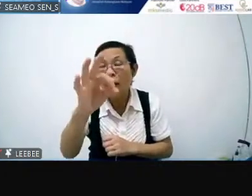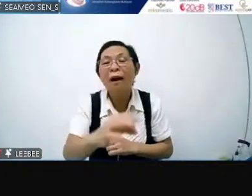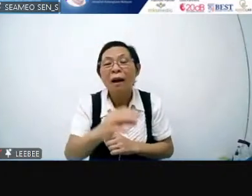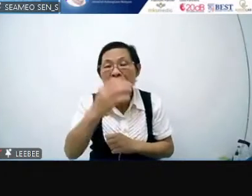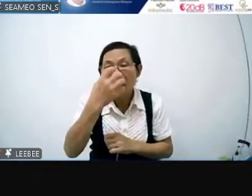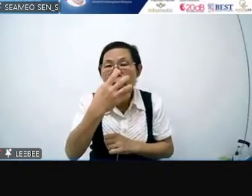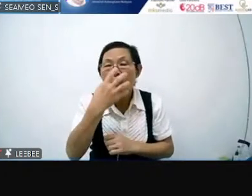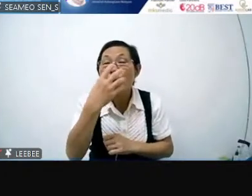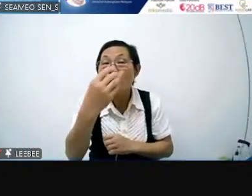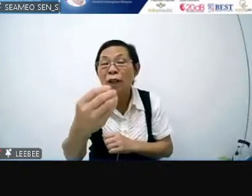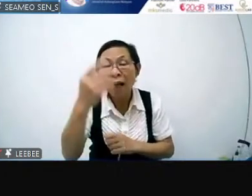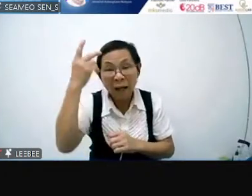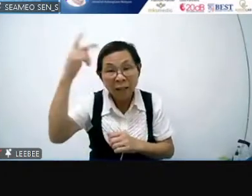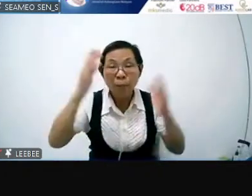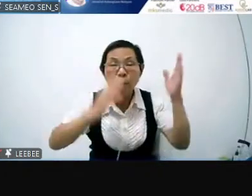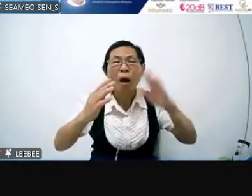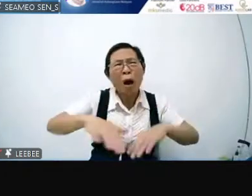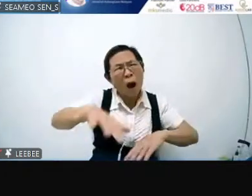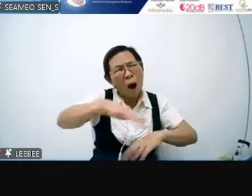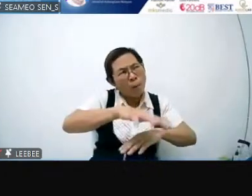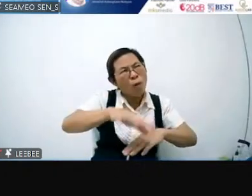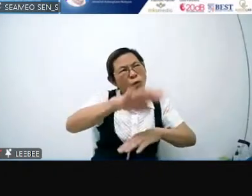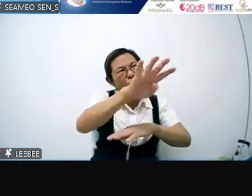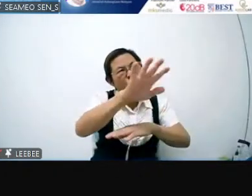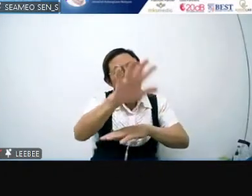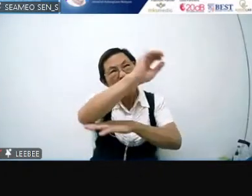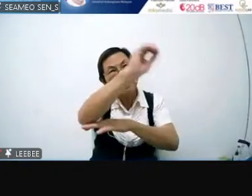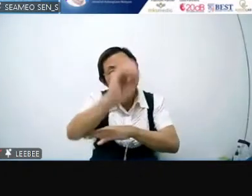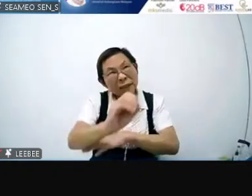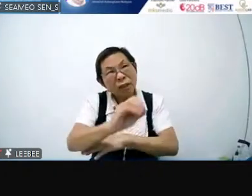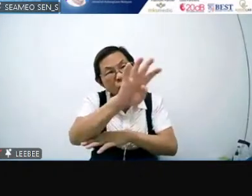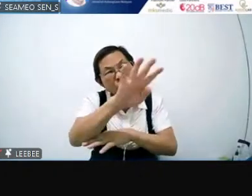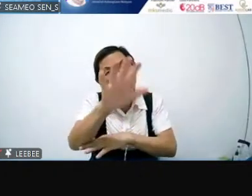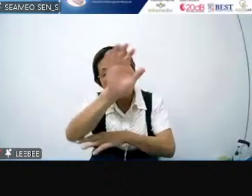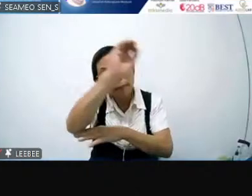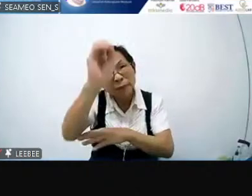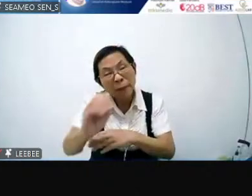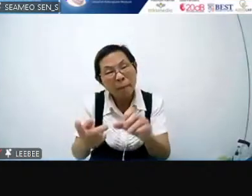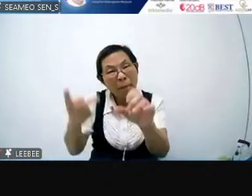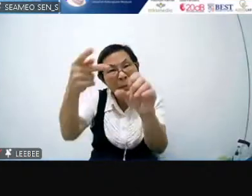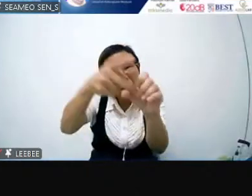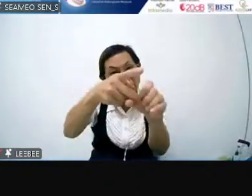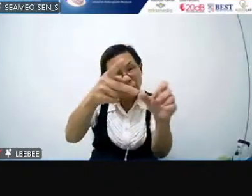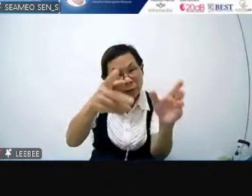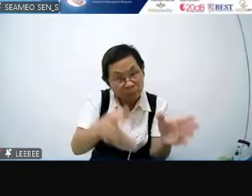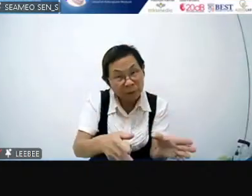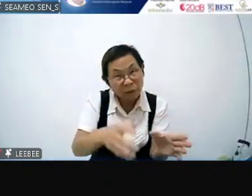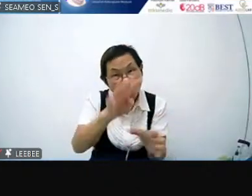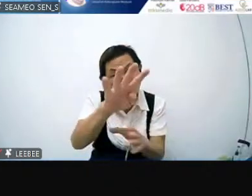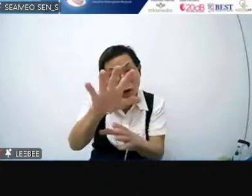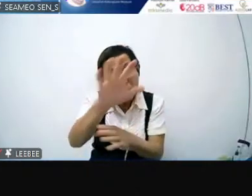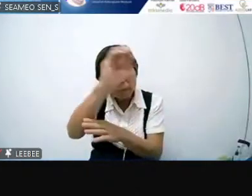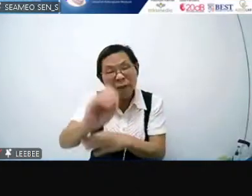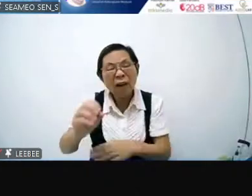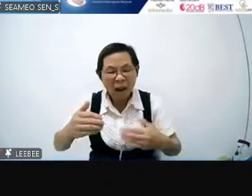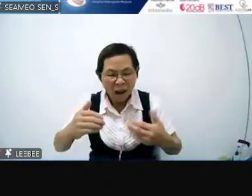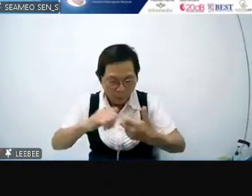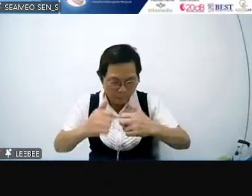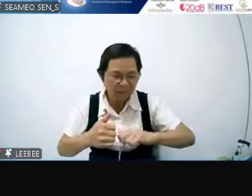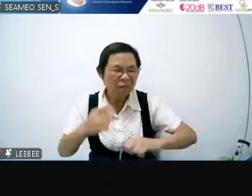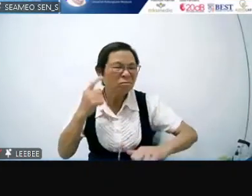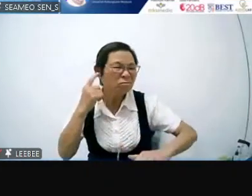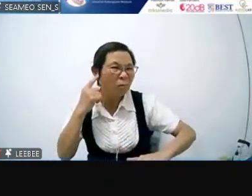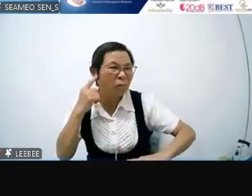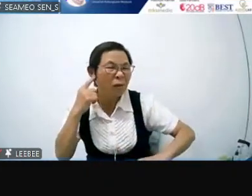that 45% of the participants had hearing impairment and